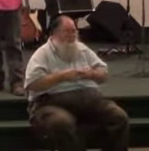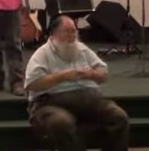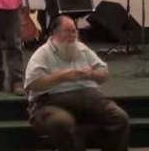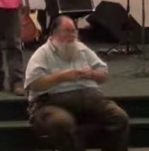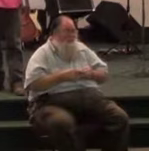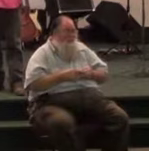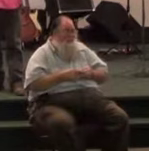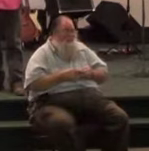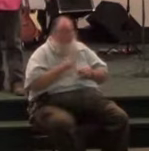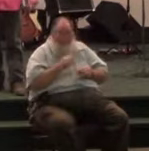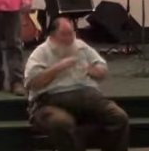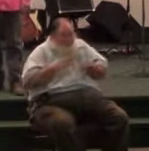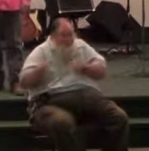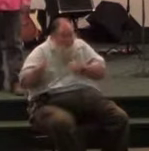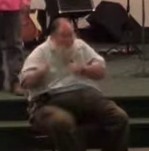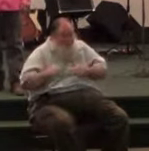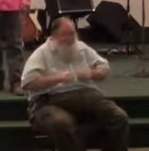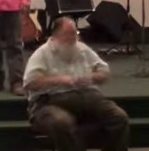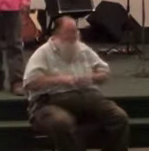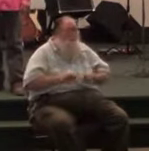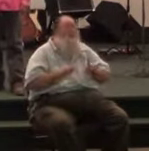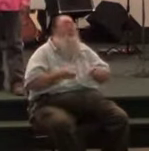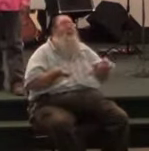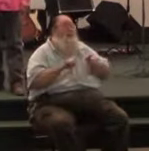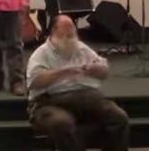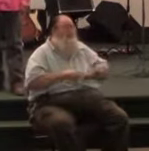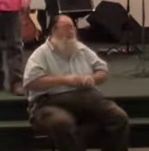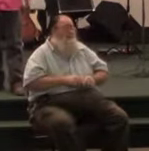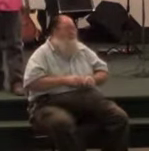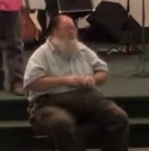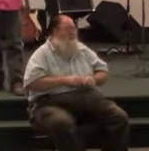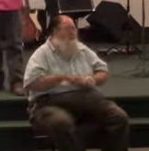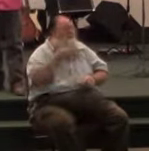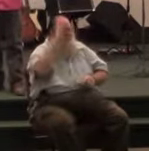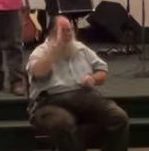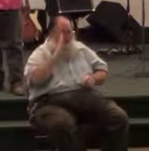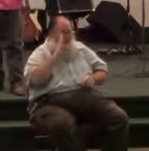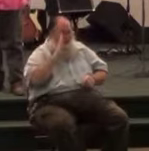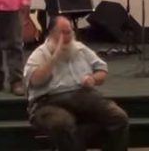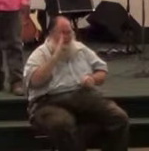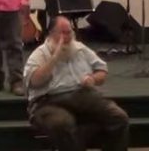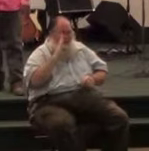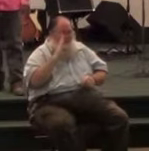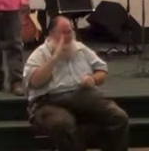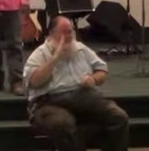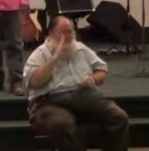Wasn't even intentional. It happened. God is contagious.